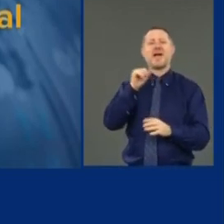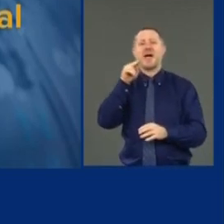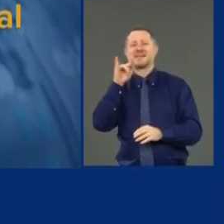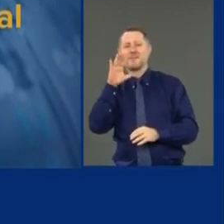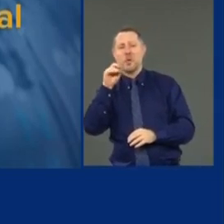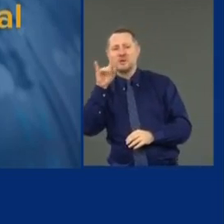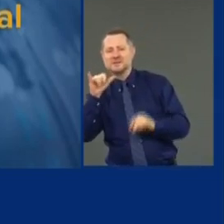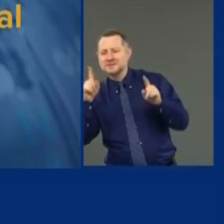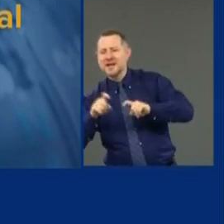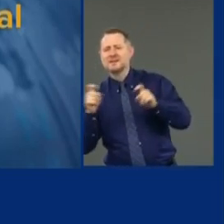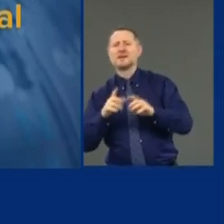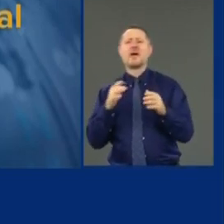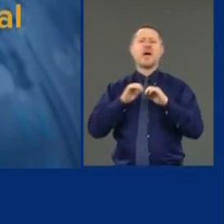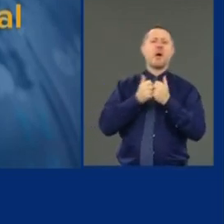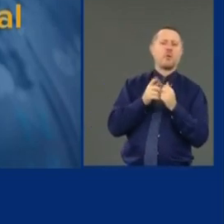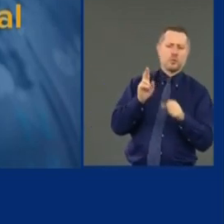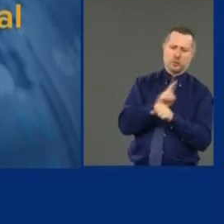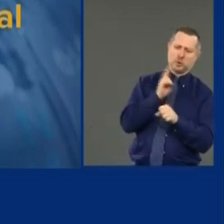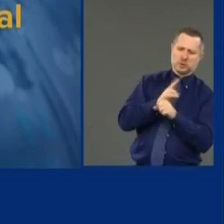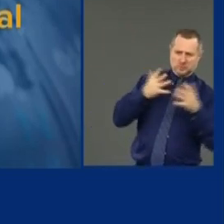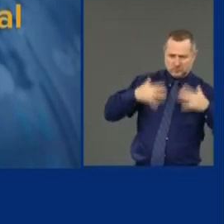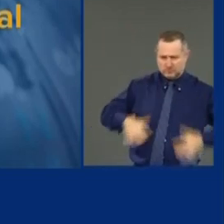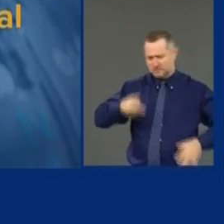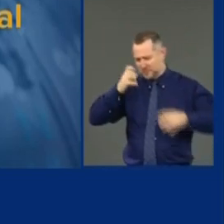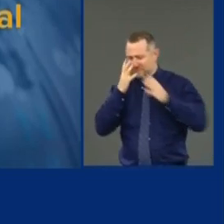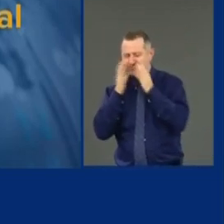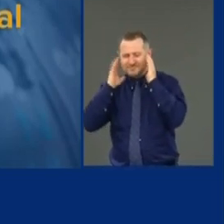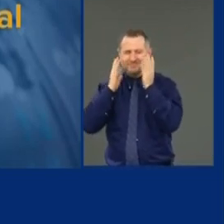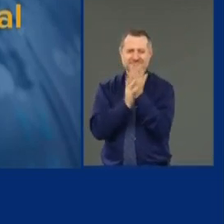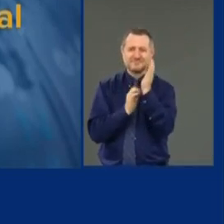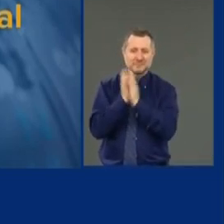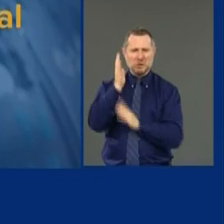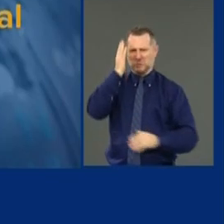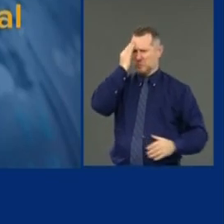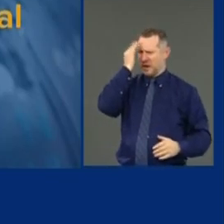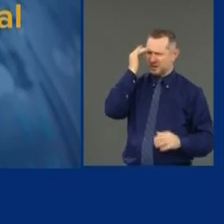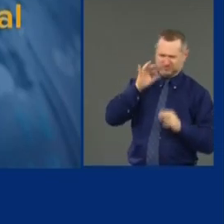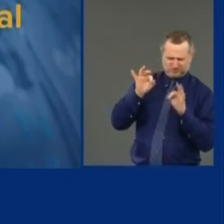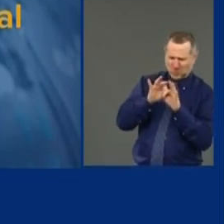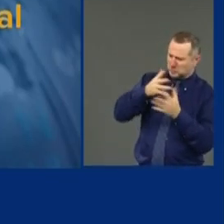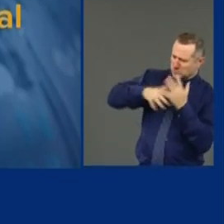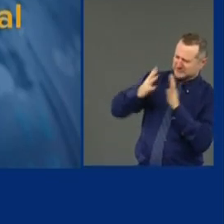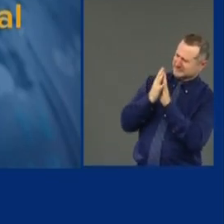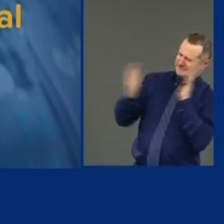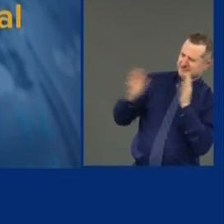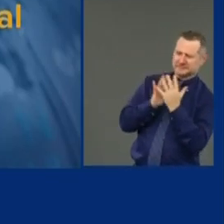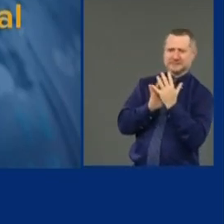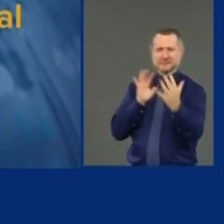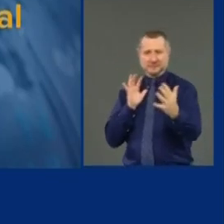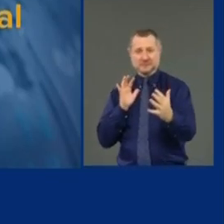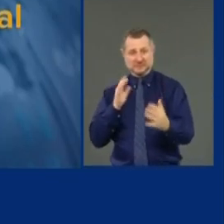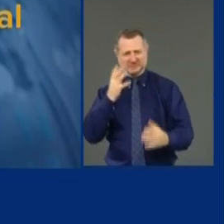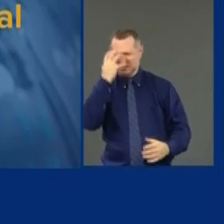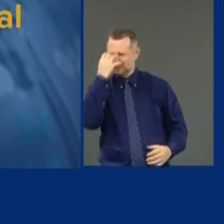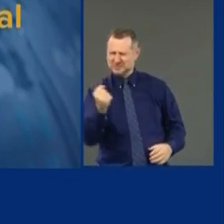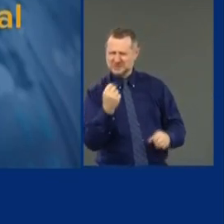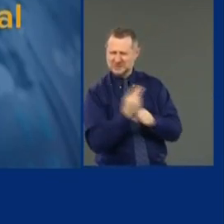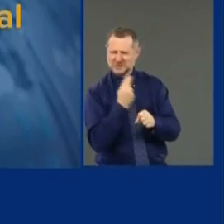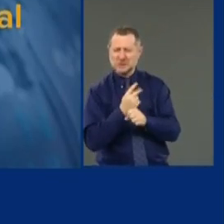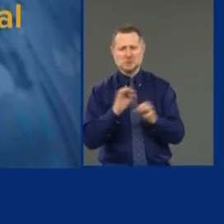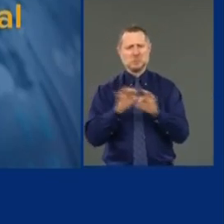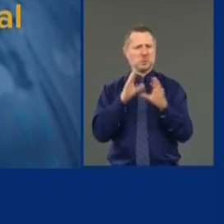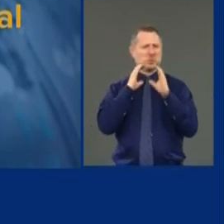the PPE, why social distancing makes sense, and communicating this to people. And